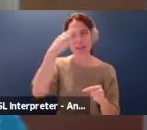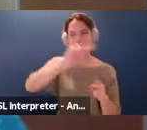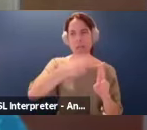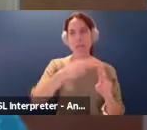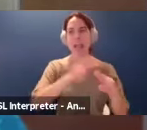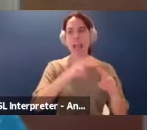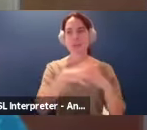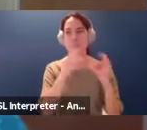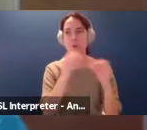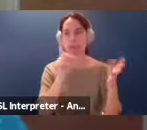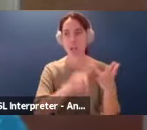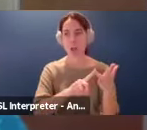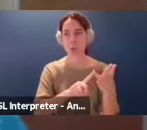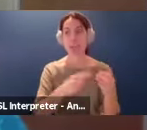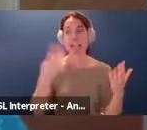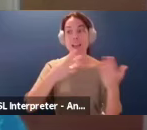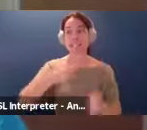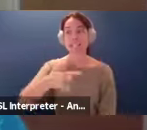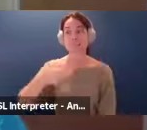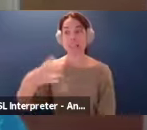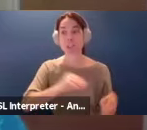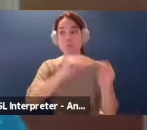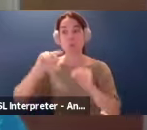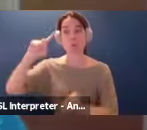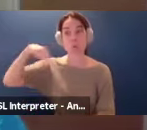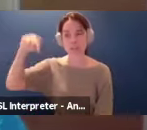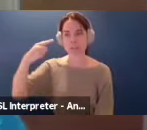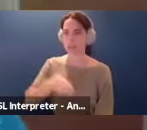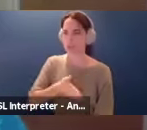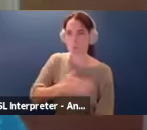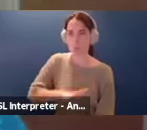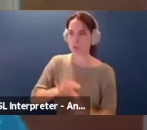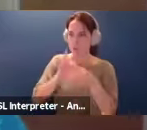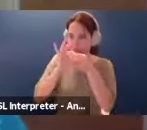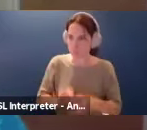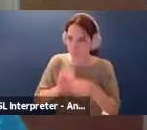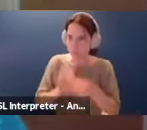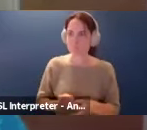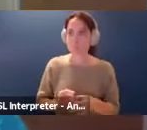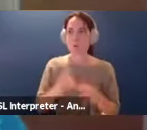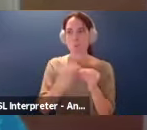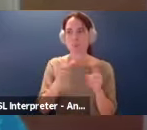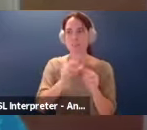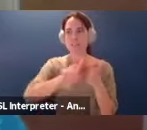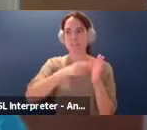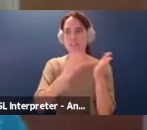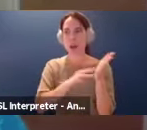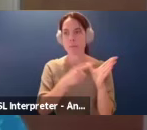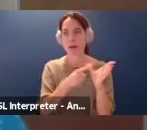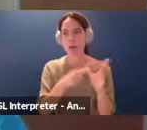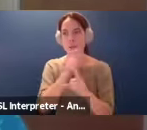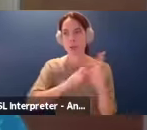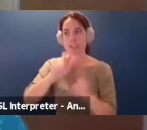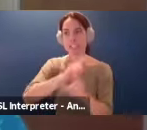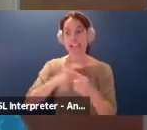in the spanish-speaking world over the years she has held a number of responsibilities within triratna most